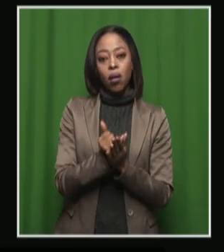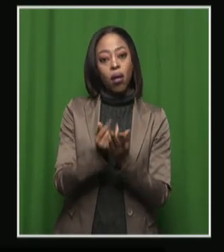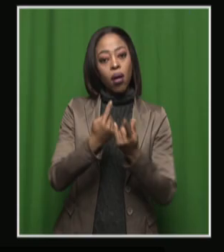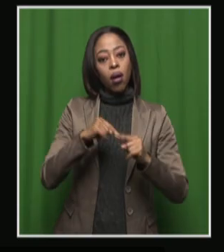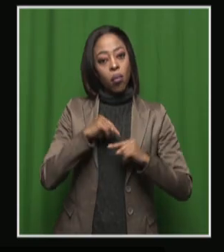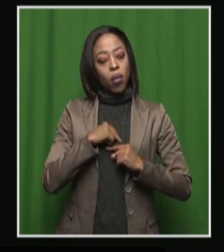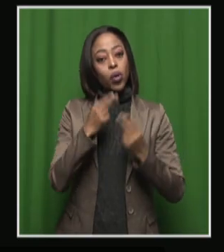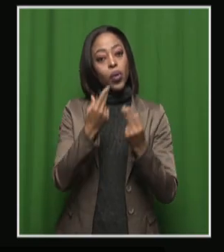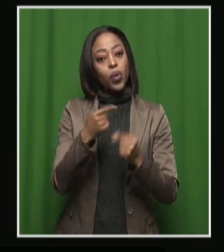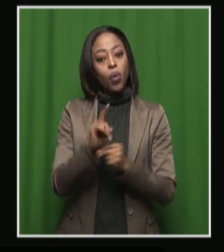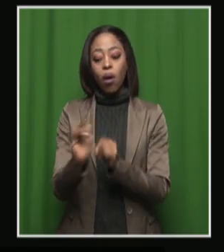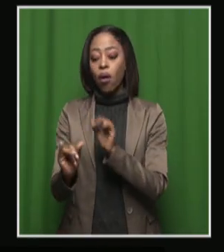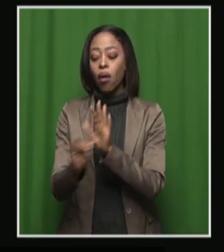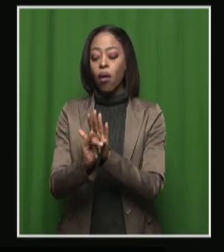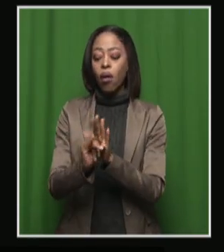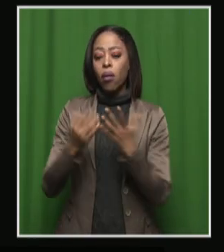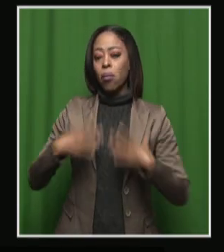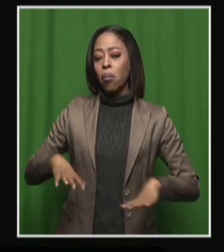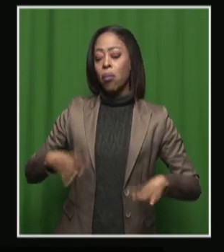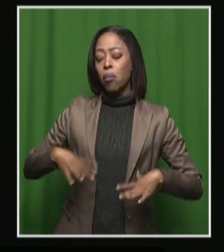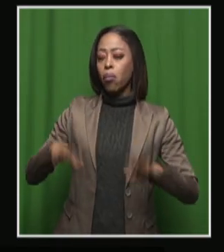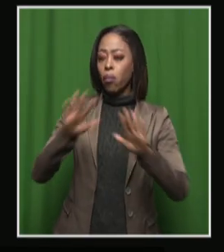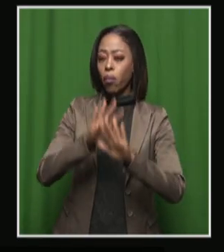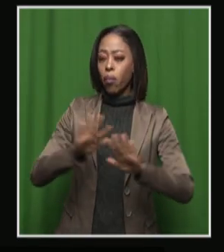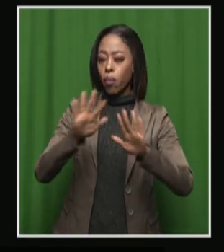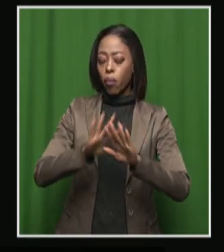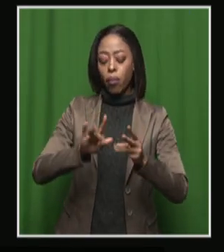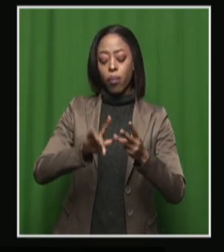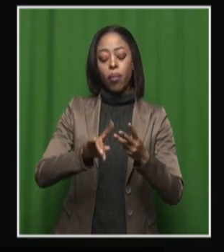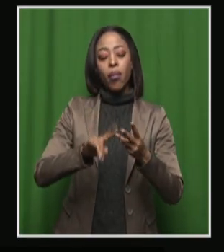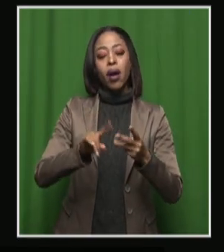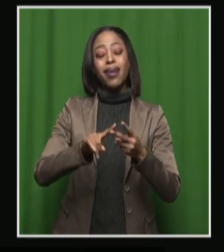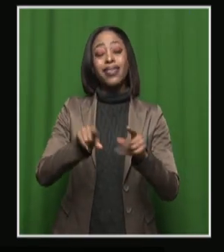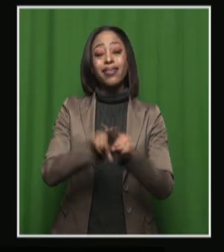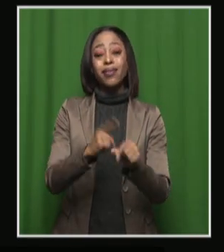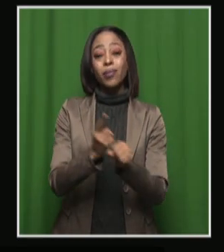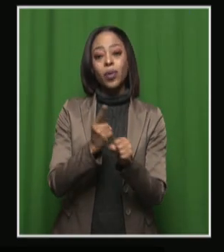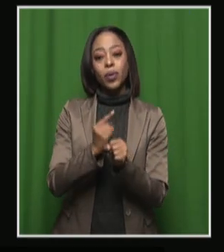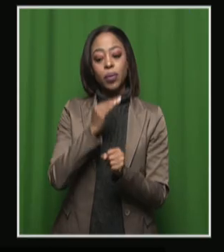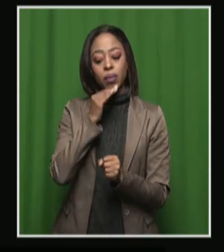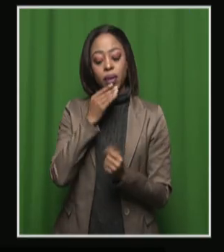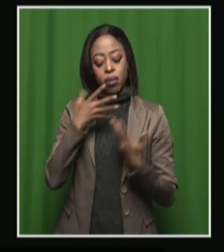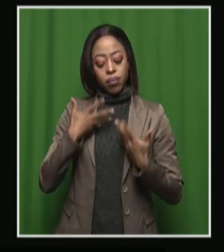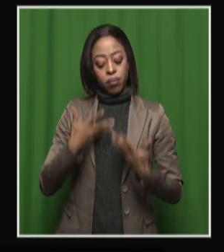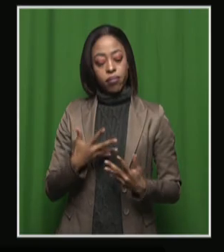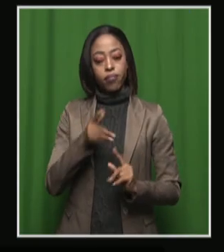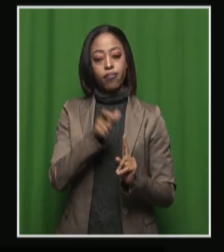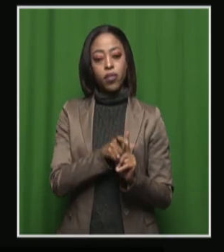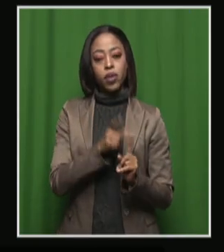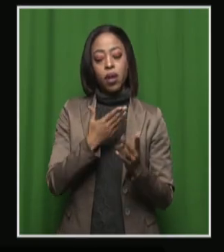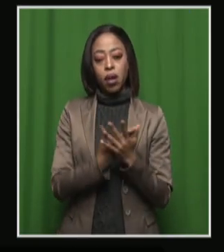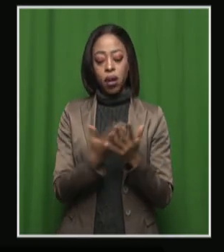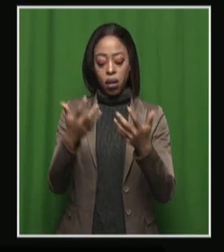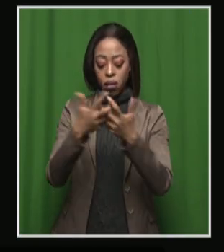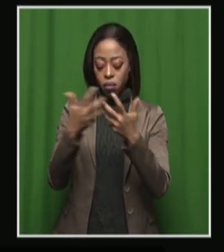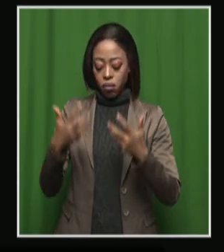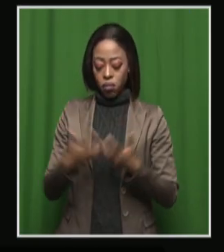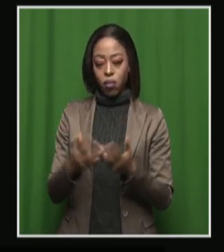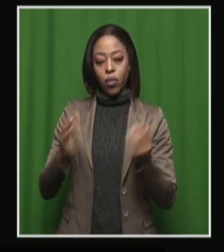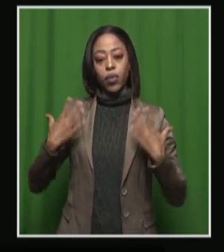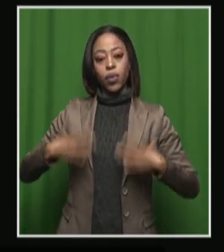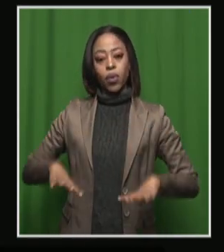with identifying the patterns and the colors, number one. Number two, it also allows us the ability to be able to pair our clothes. So a